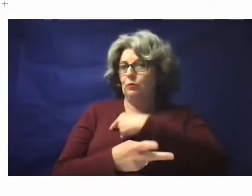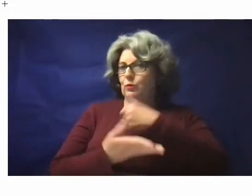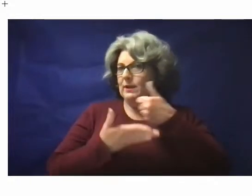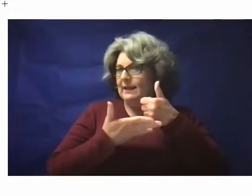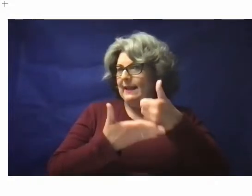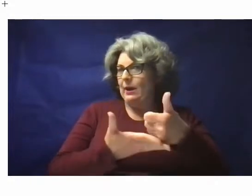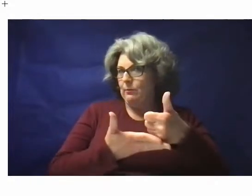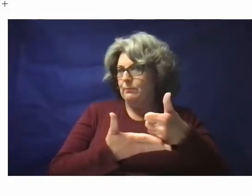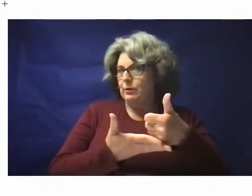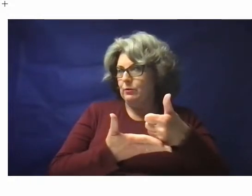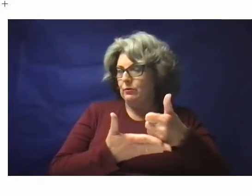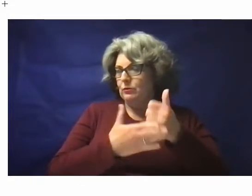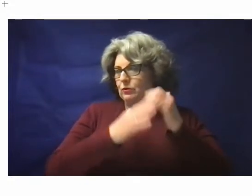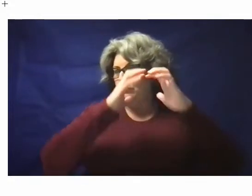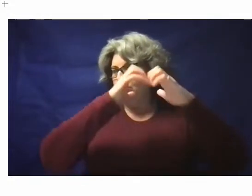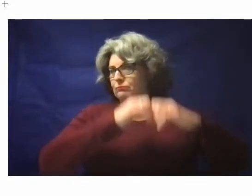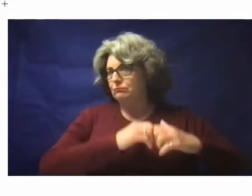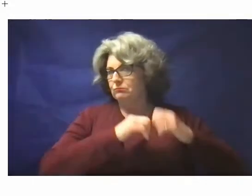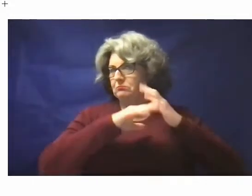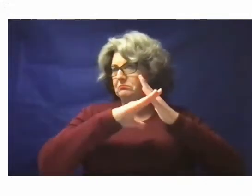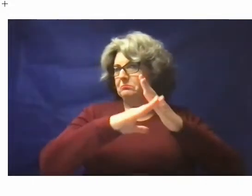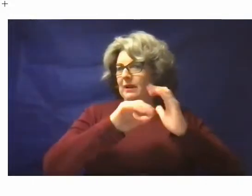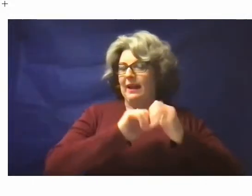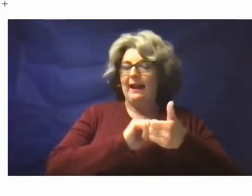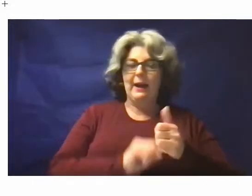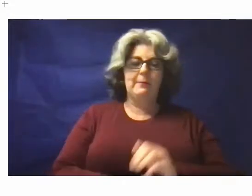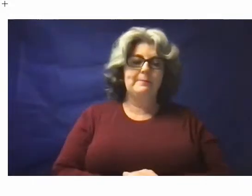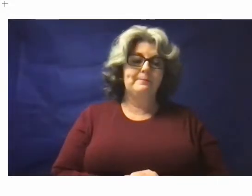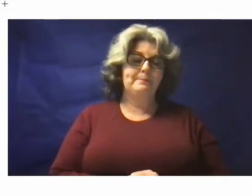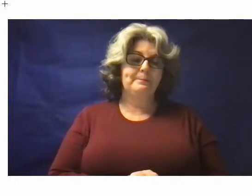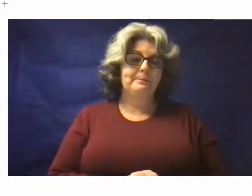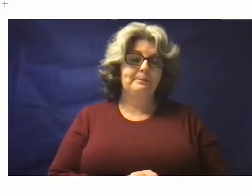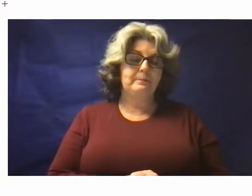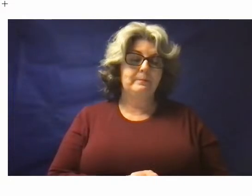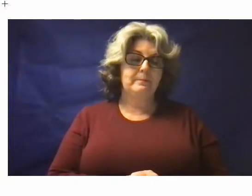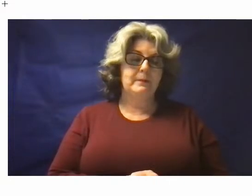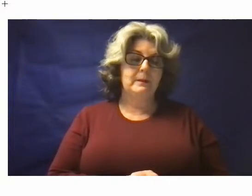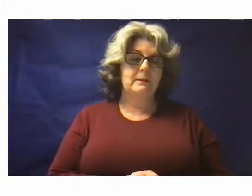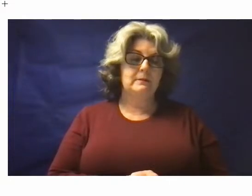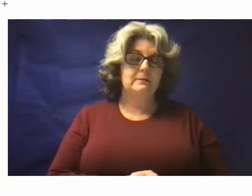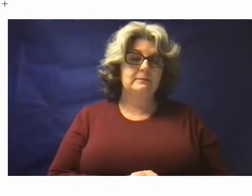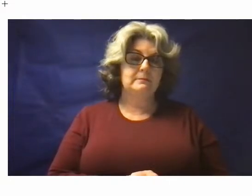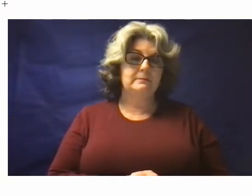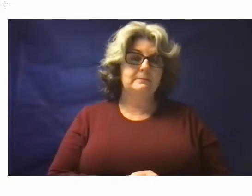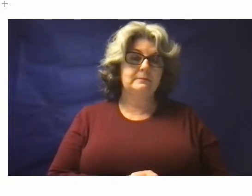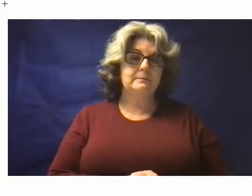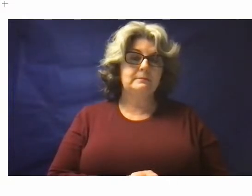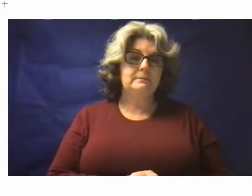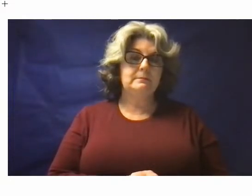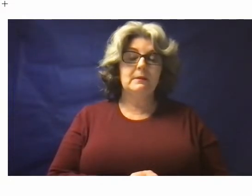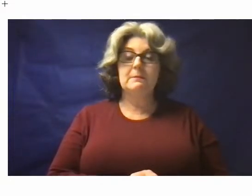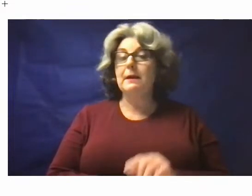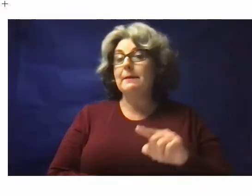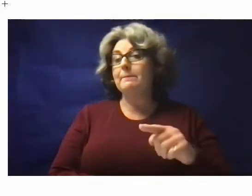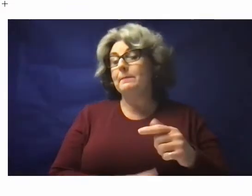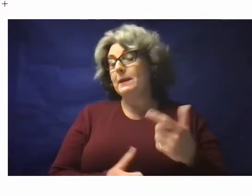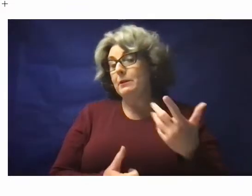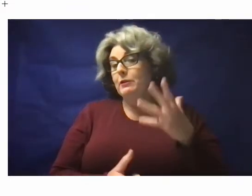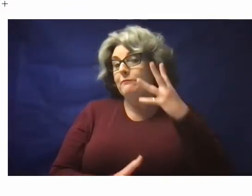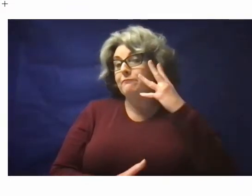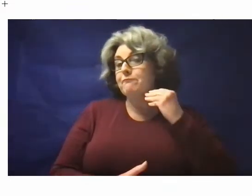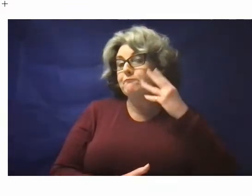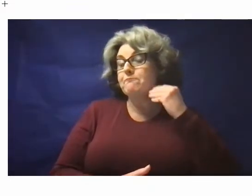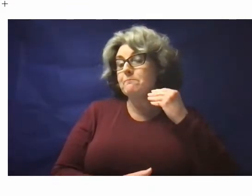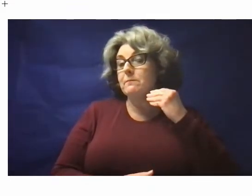remove the barriers. It's possible that through your life, you've dealt with accommodation before, and if